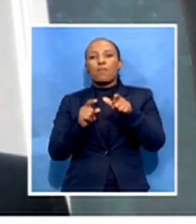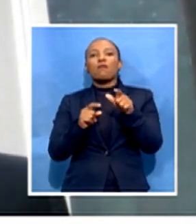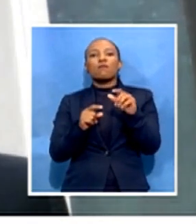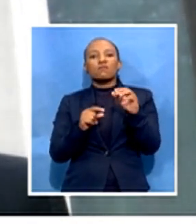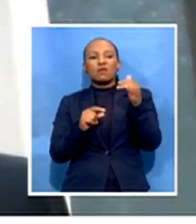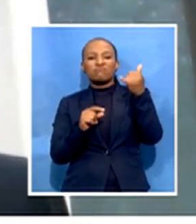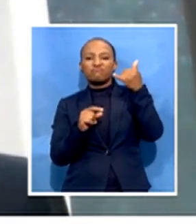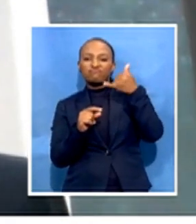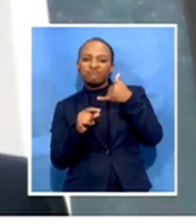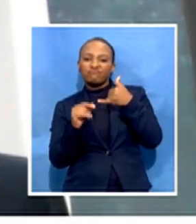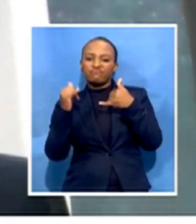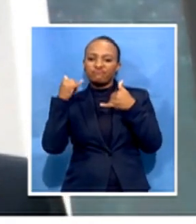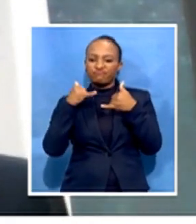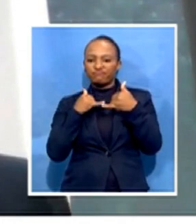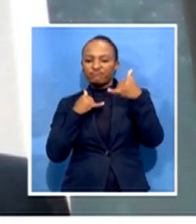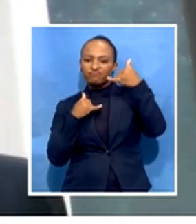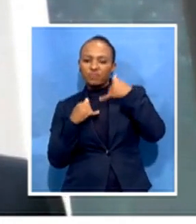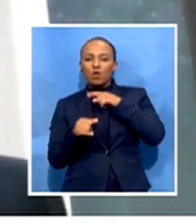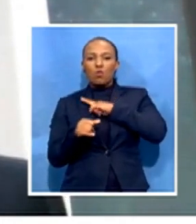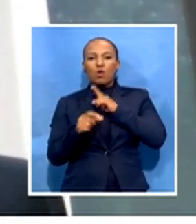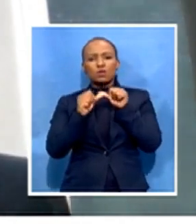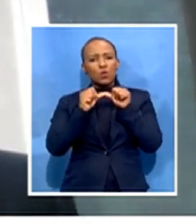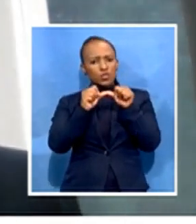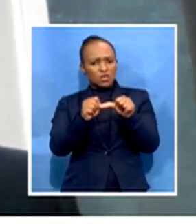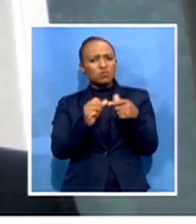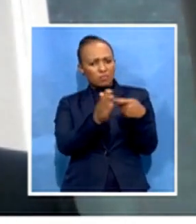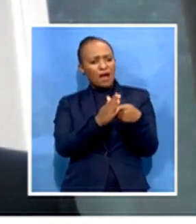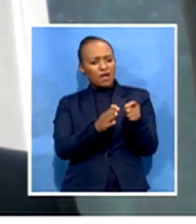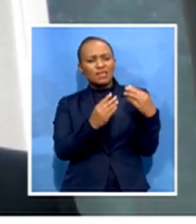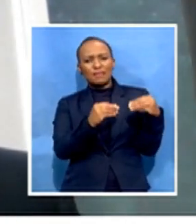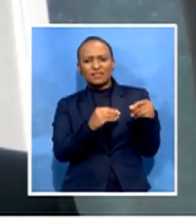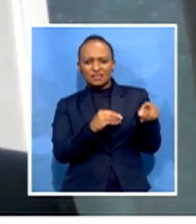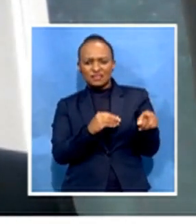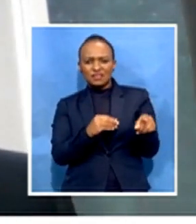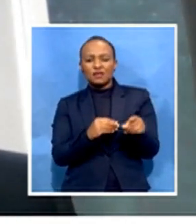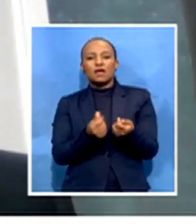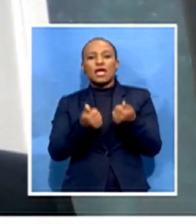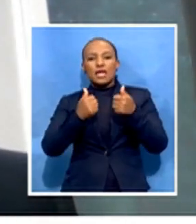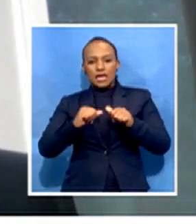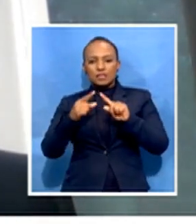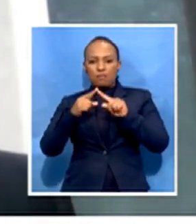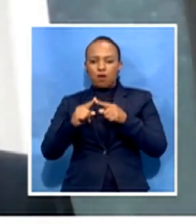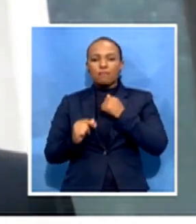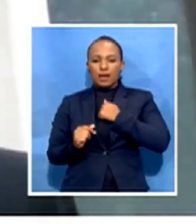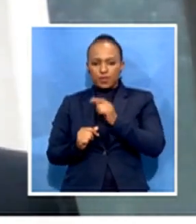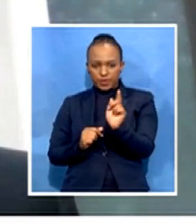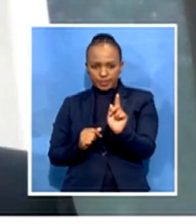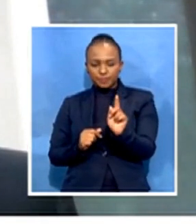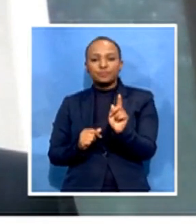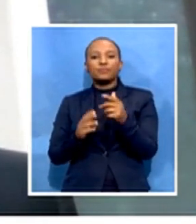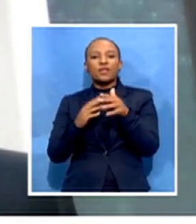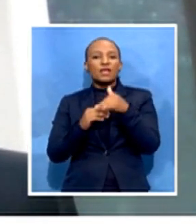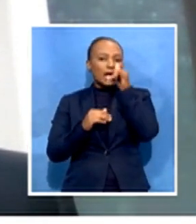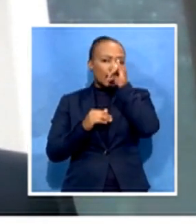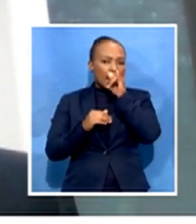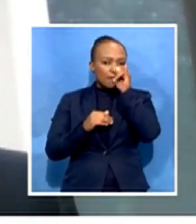they continued now buying from the market. And that leads me to my next point. I think any crime, commodity related specifically,